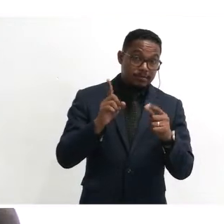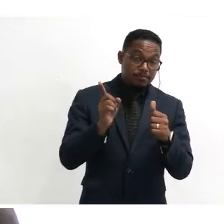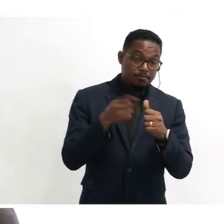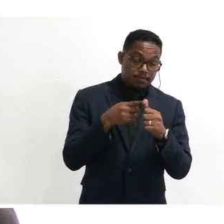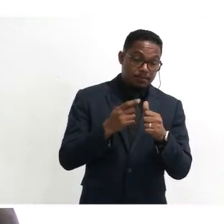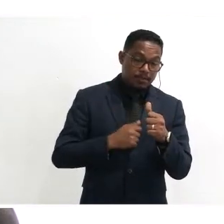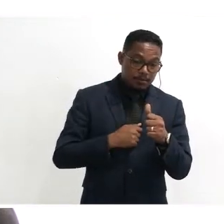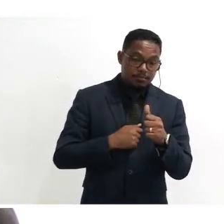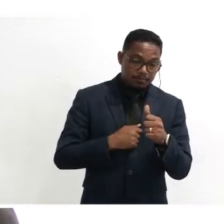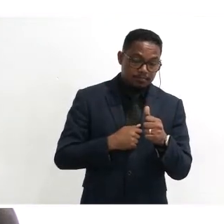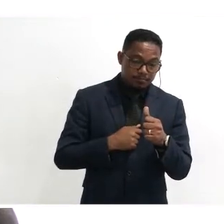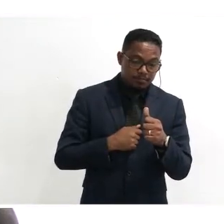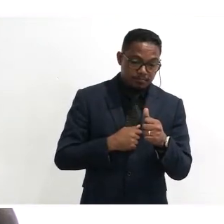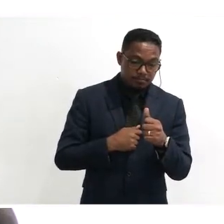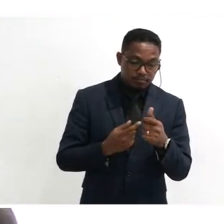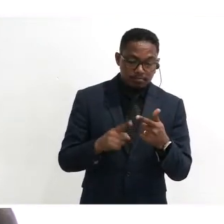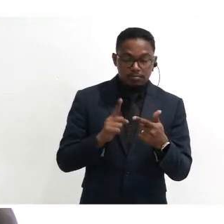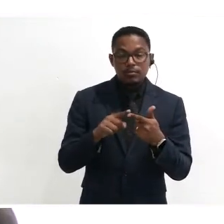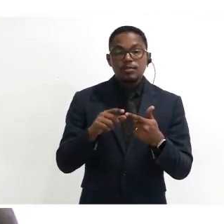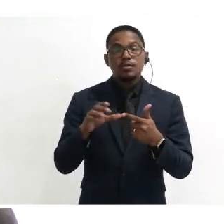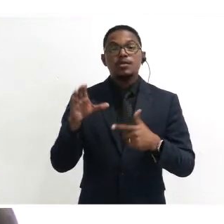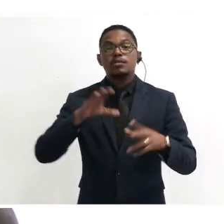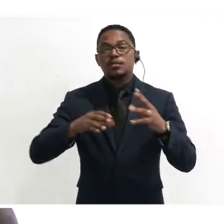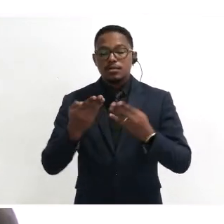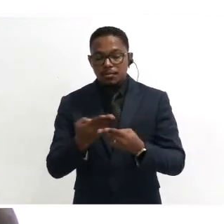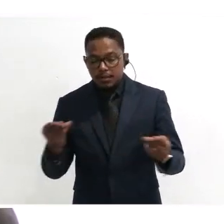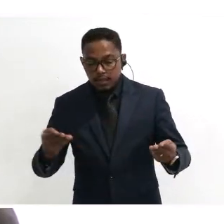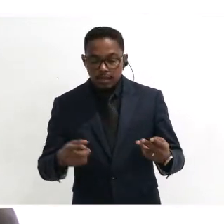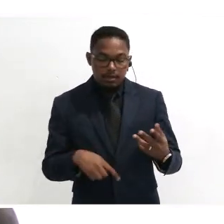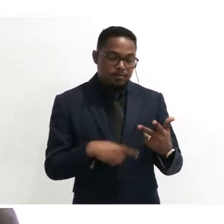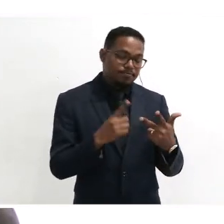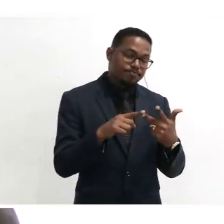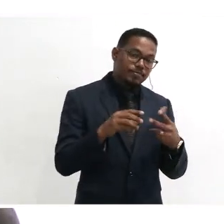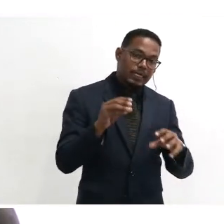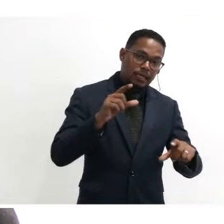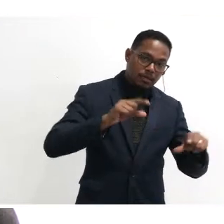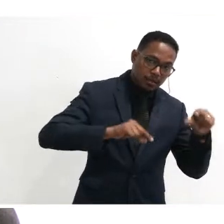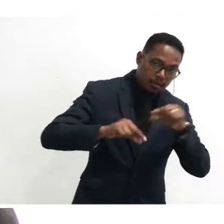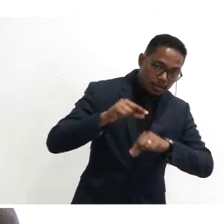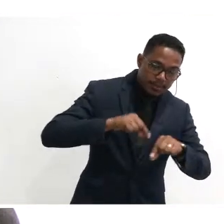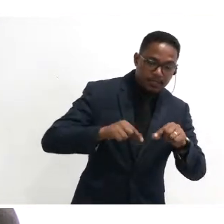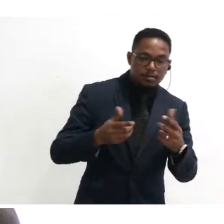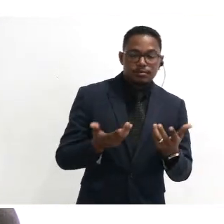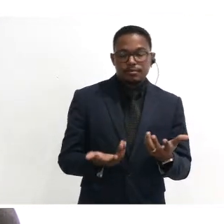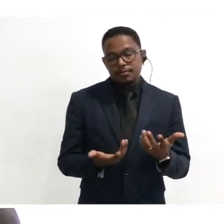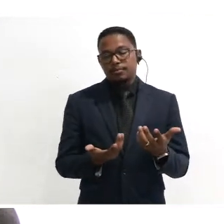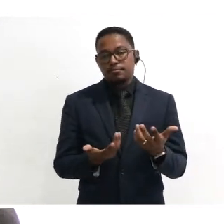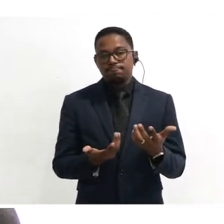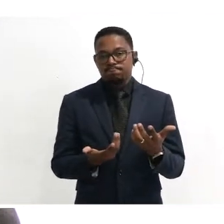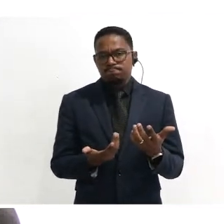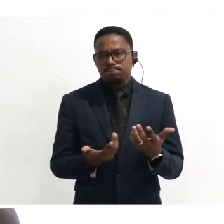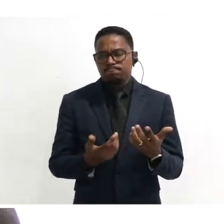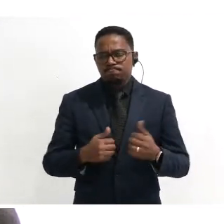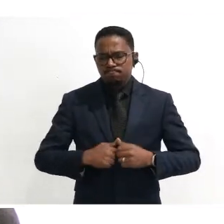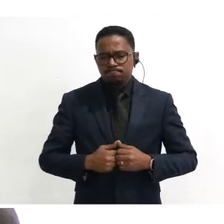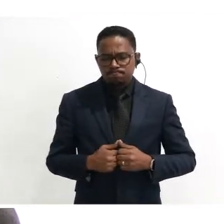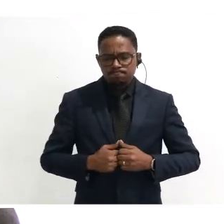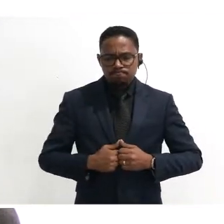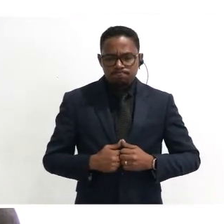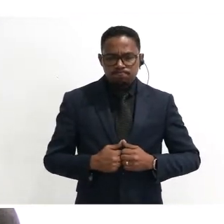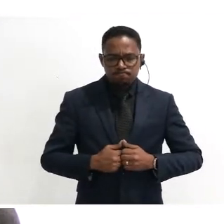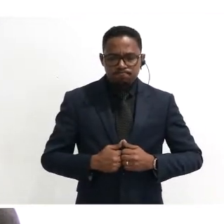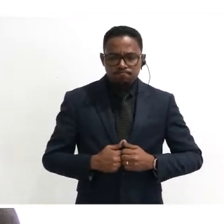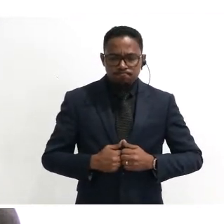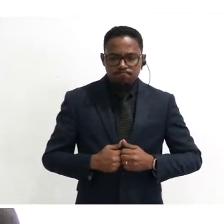material science, chemistry, metallurgy even. But oftentimes just